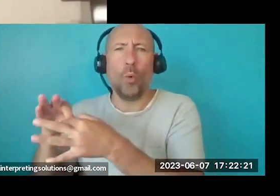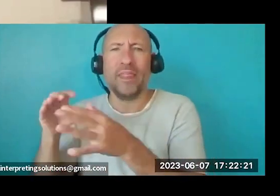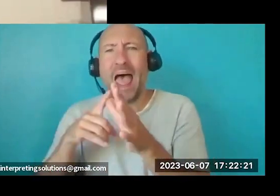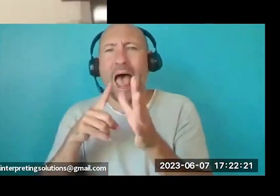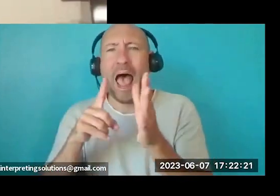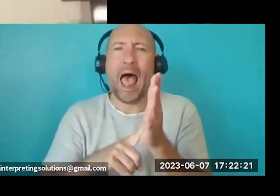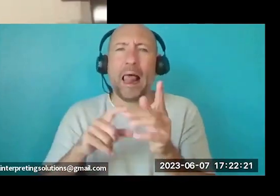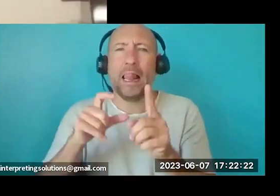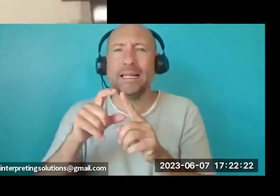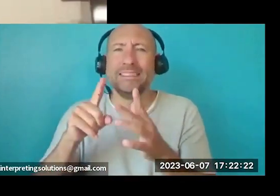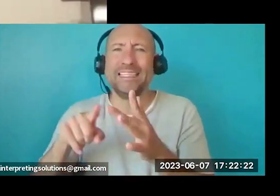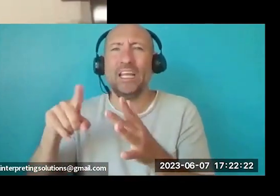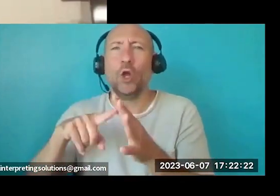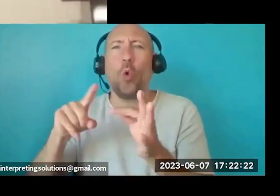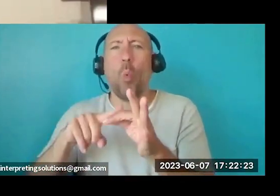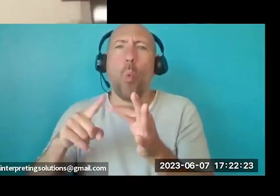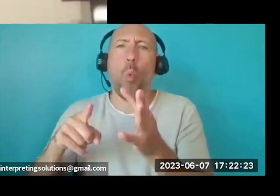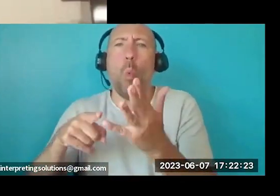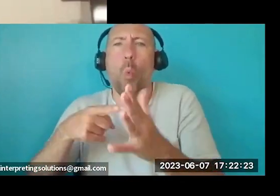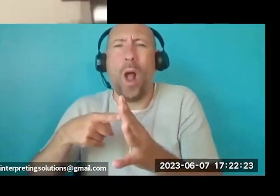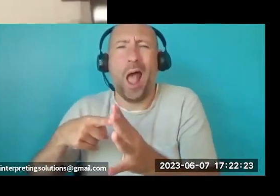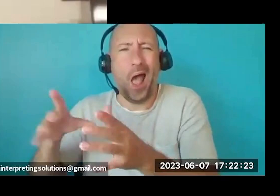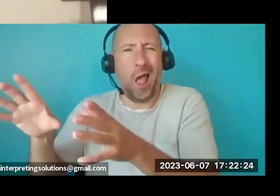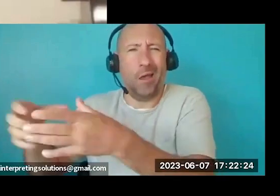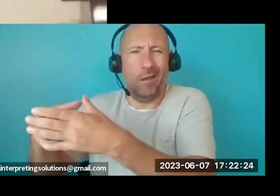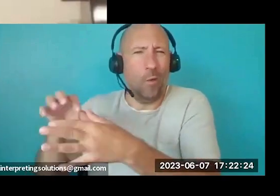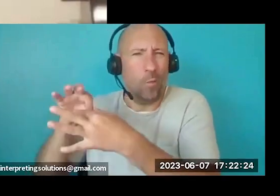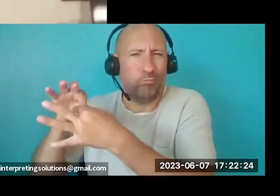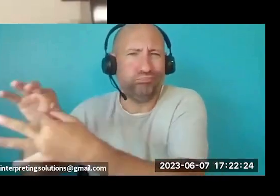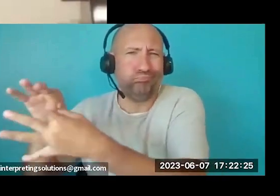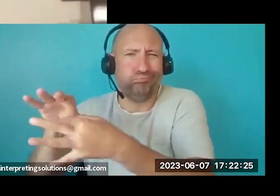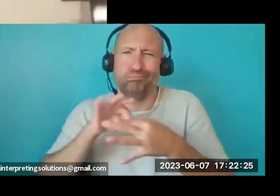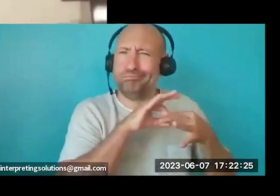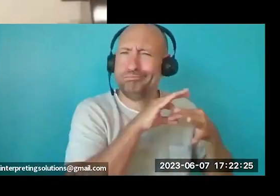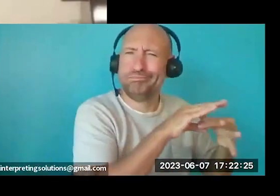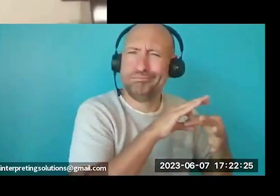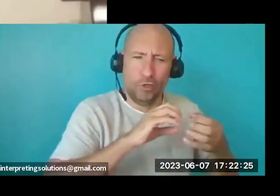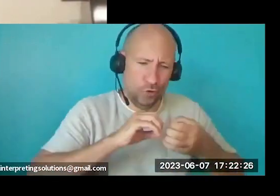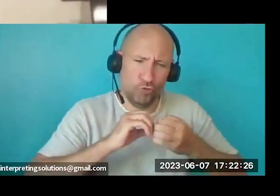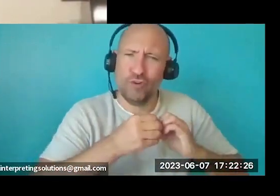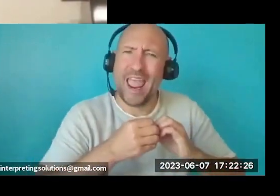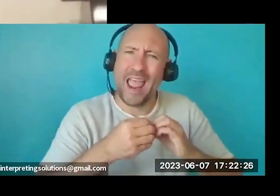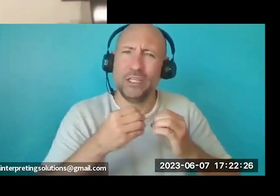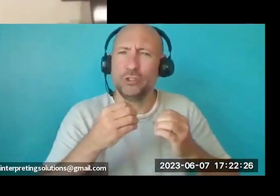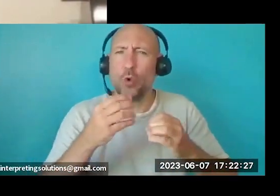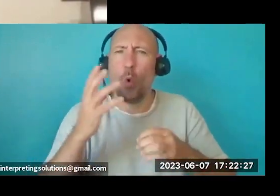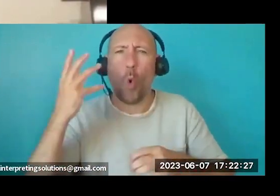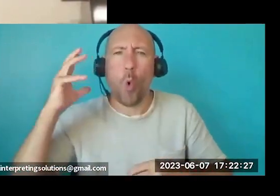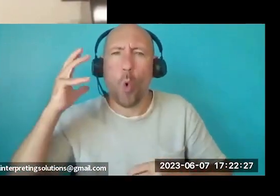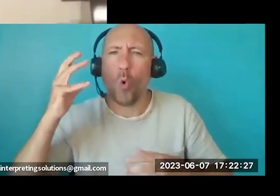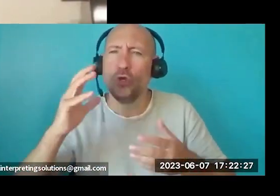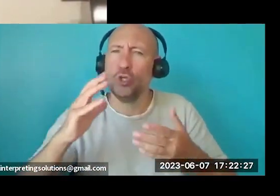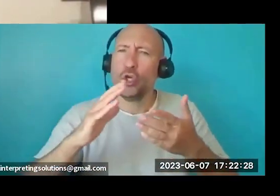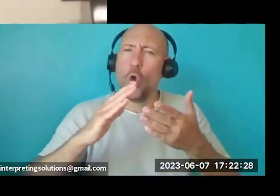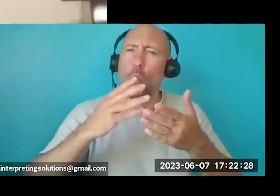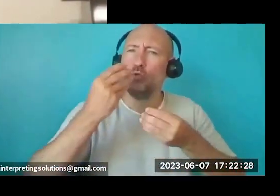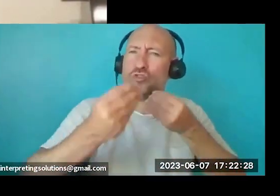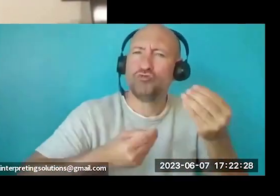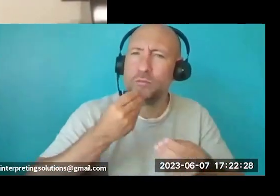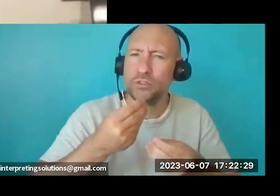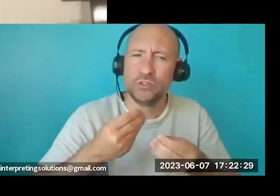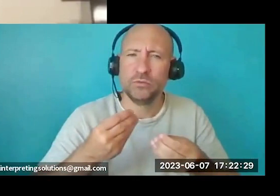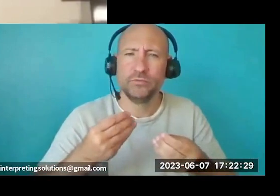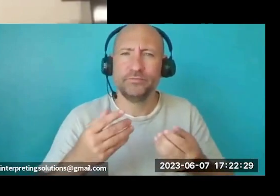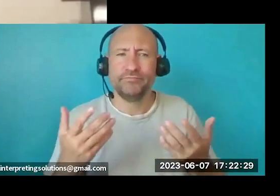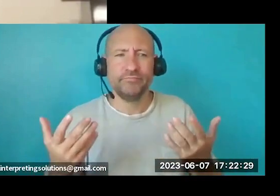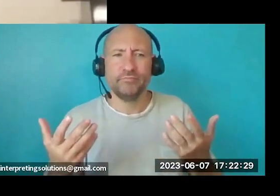creation of poetic descriptions. It is so because they are